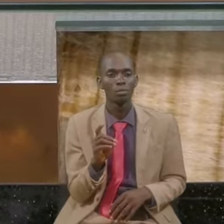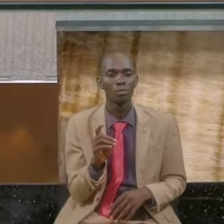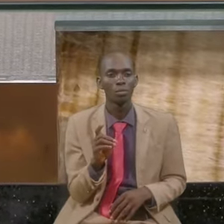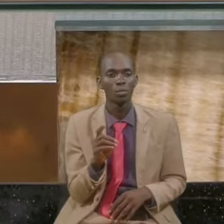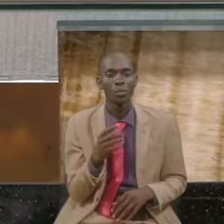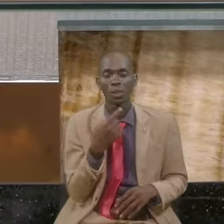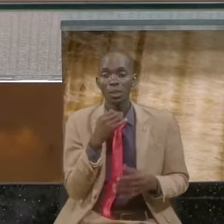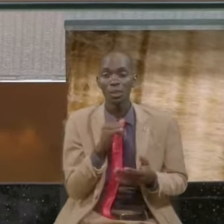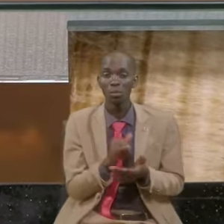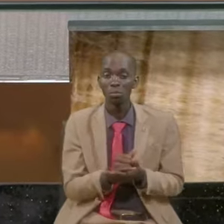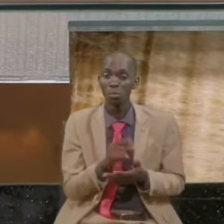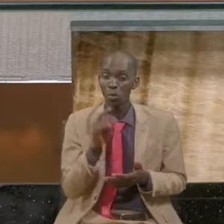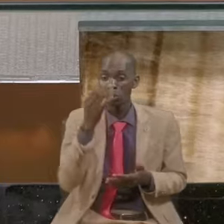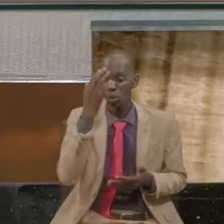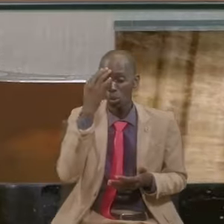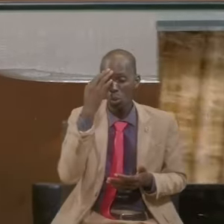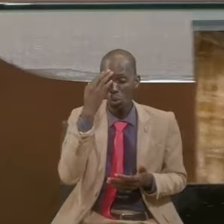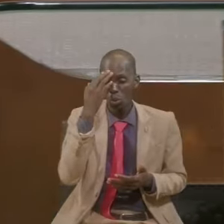you know,